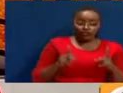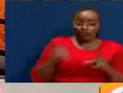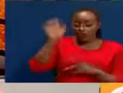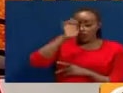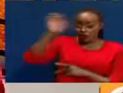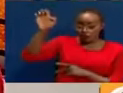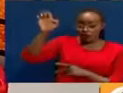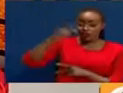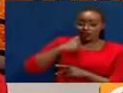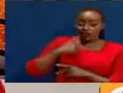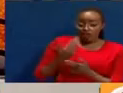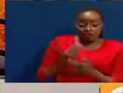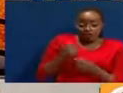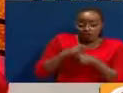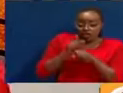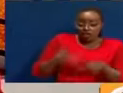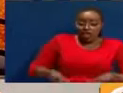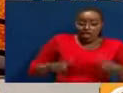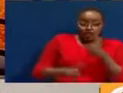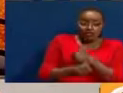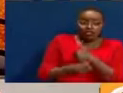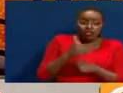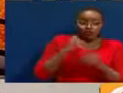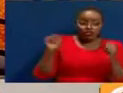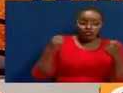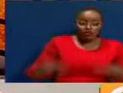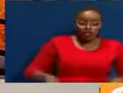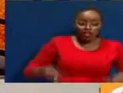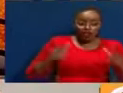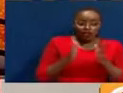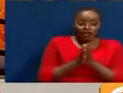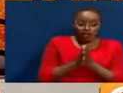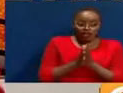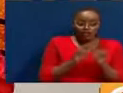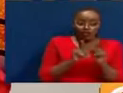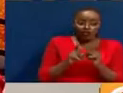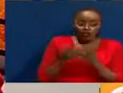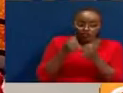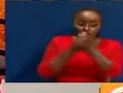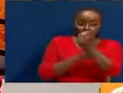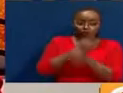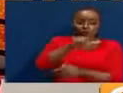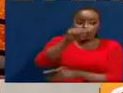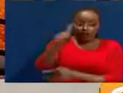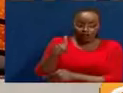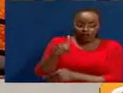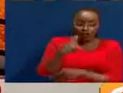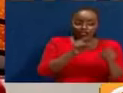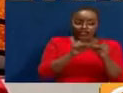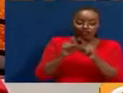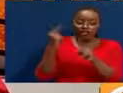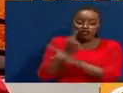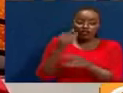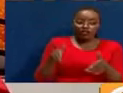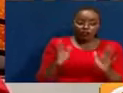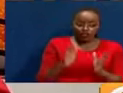neglected health workers put their lives in danger to save a life, and Kenyans holding each other up during this season in different